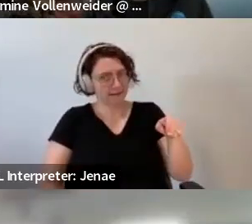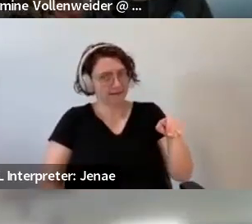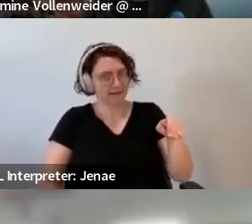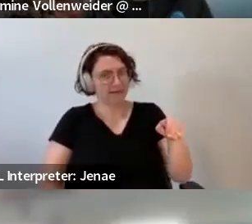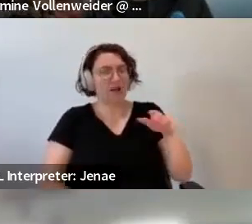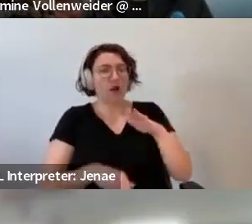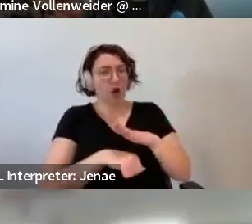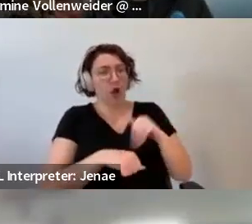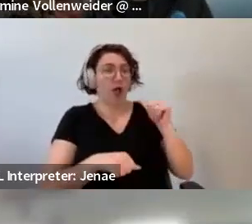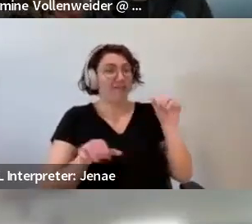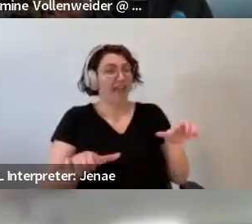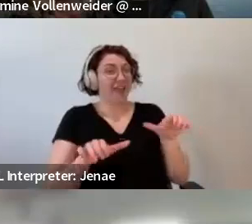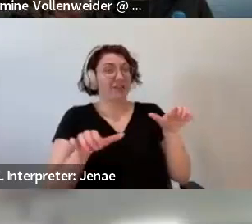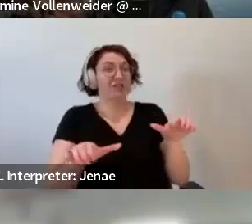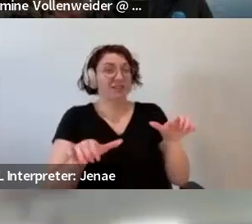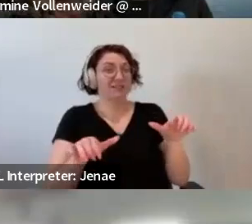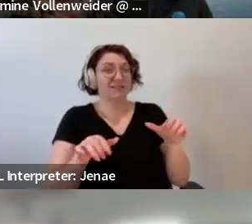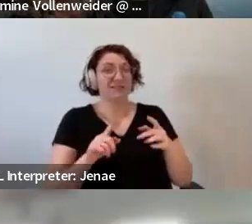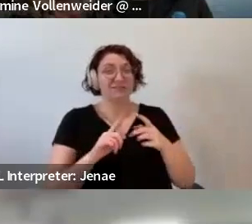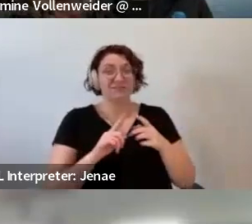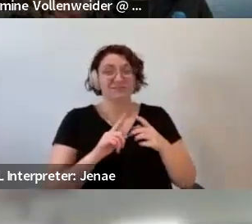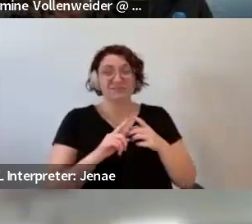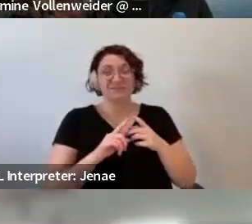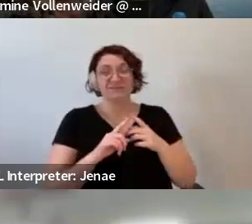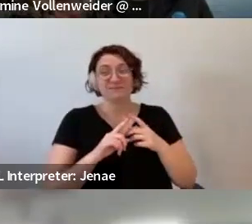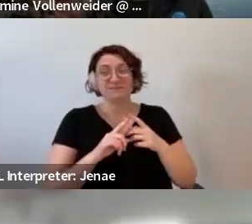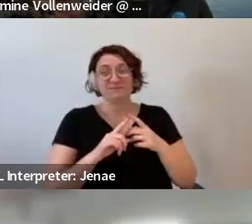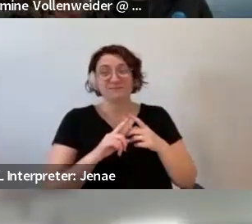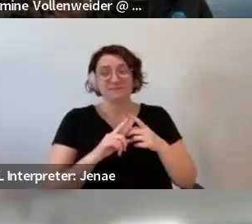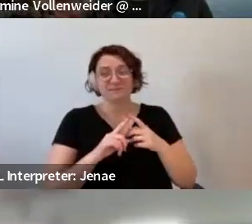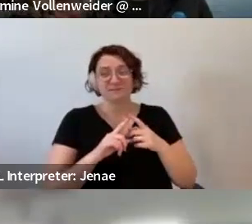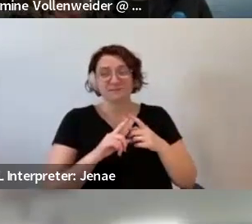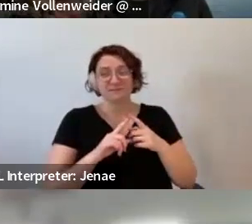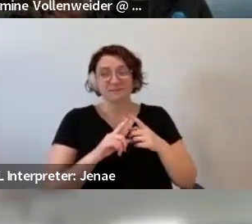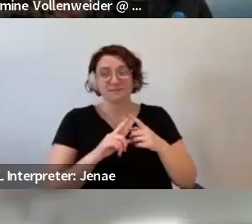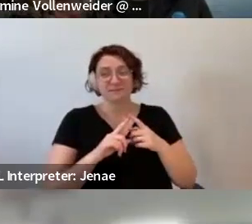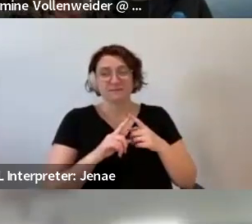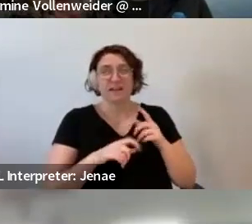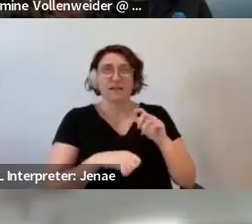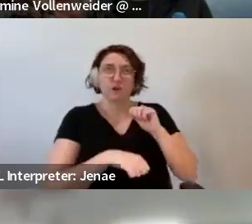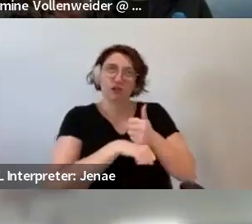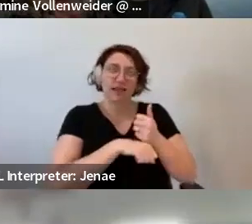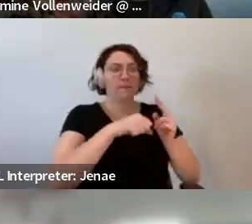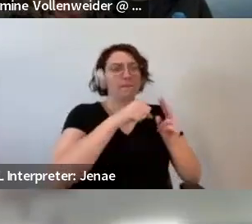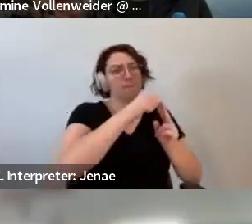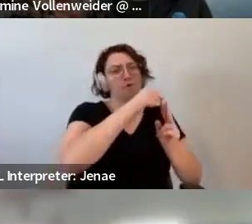of action to not only create a bridge between